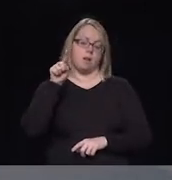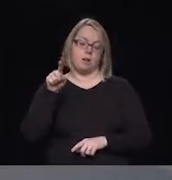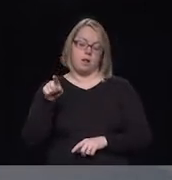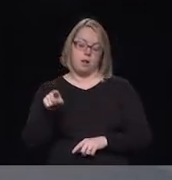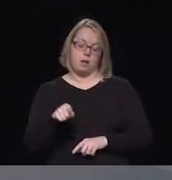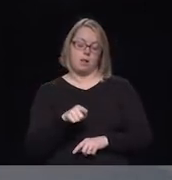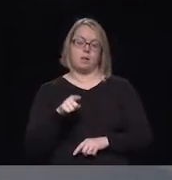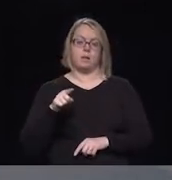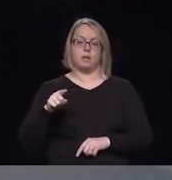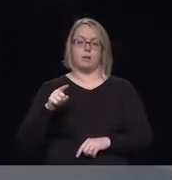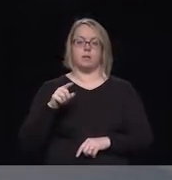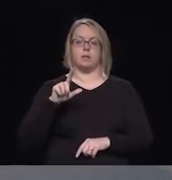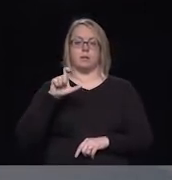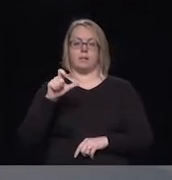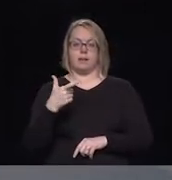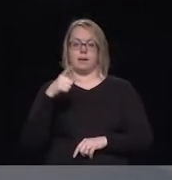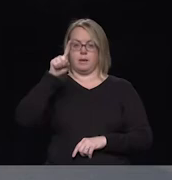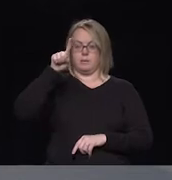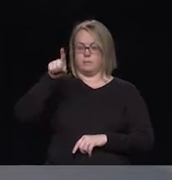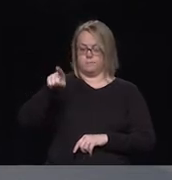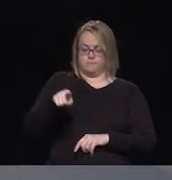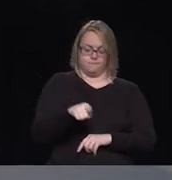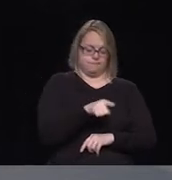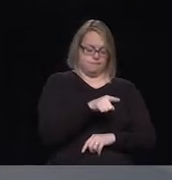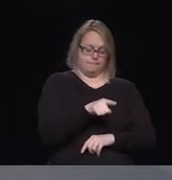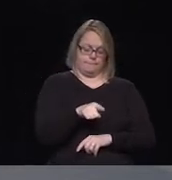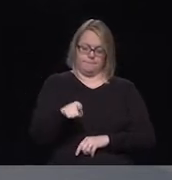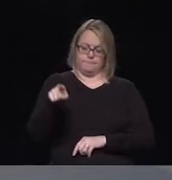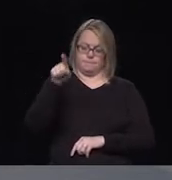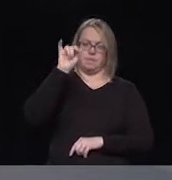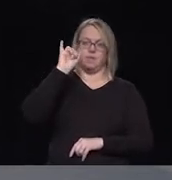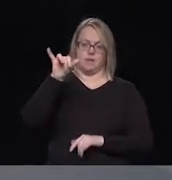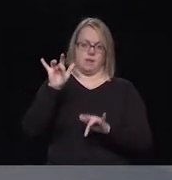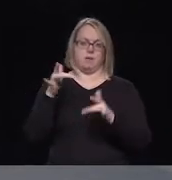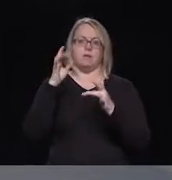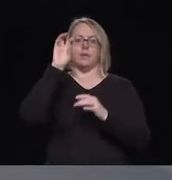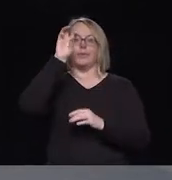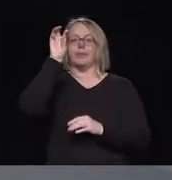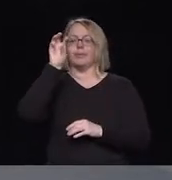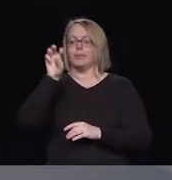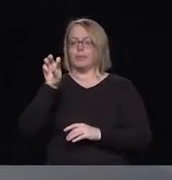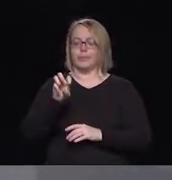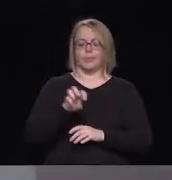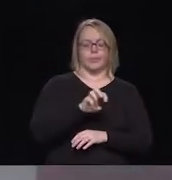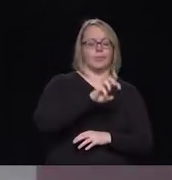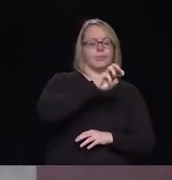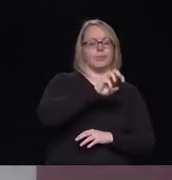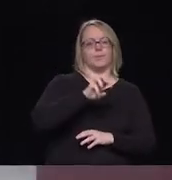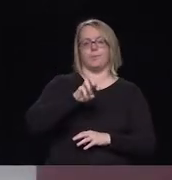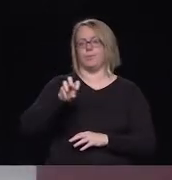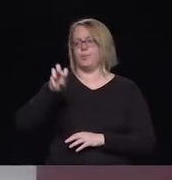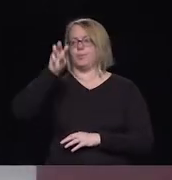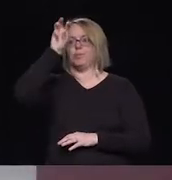bunny, a little bit on the ear,